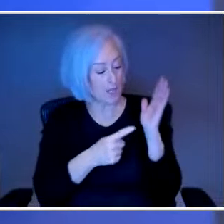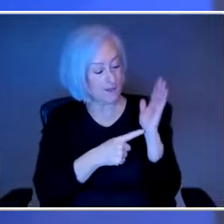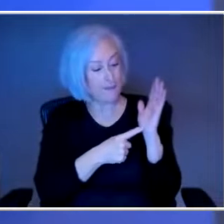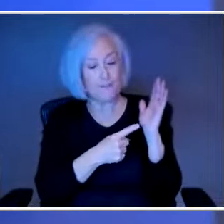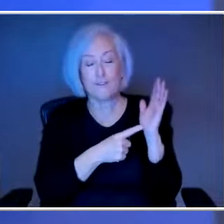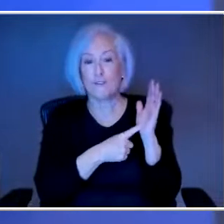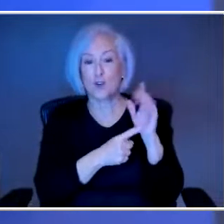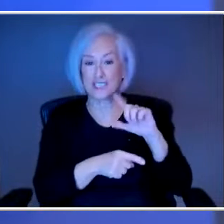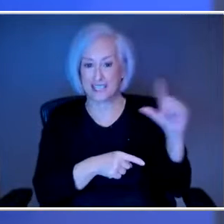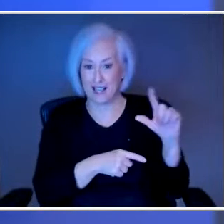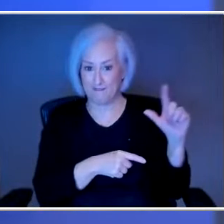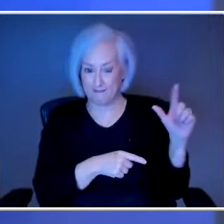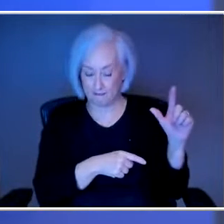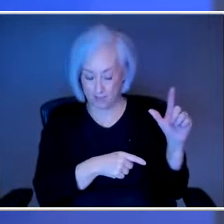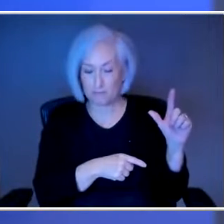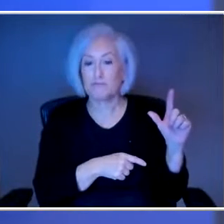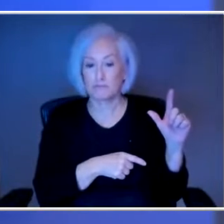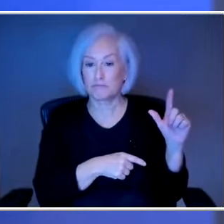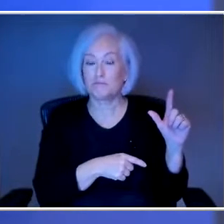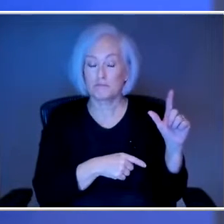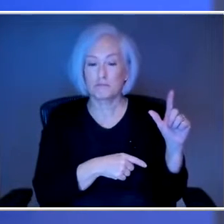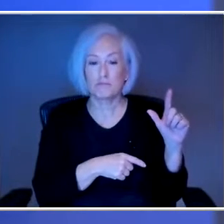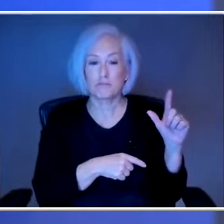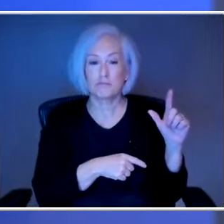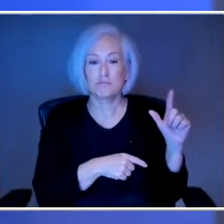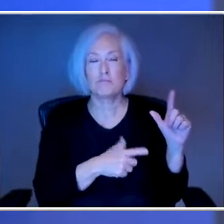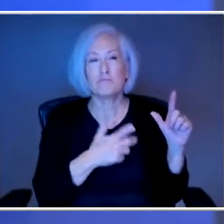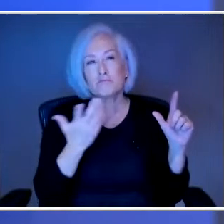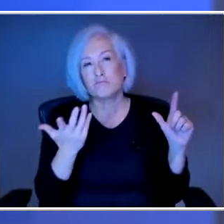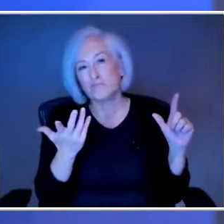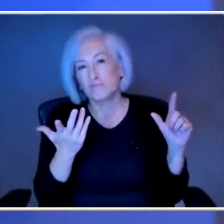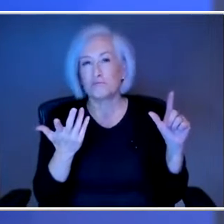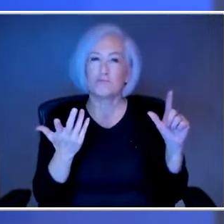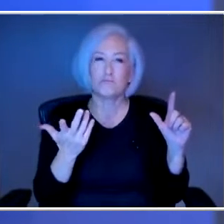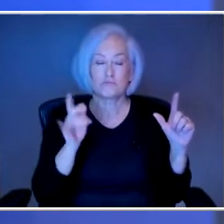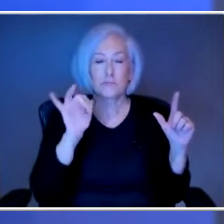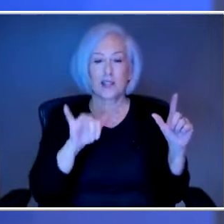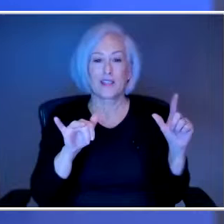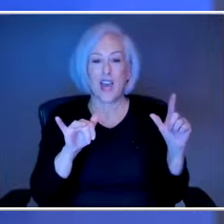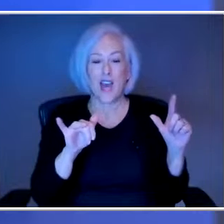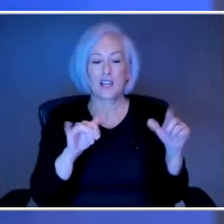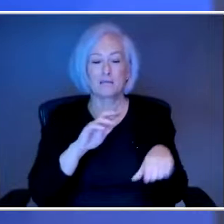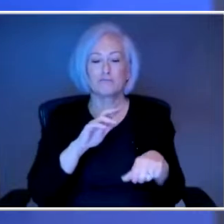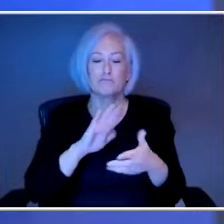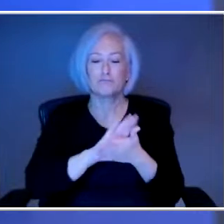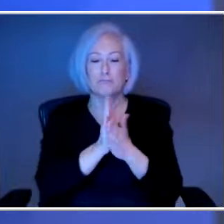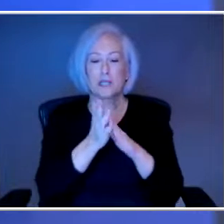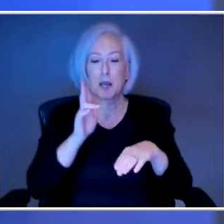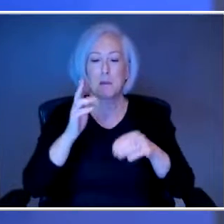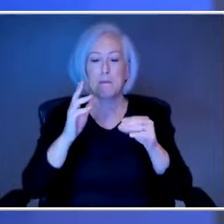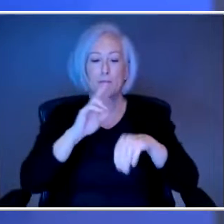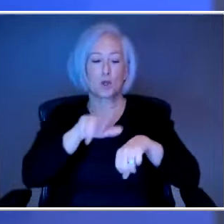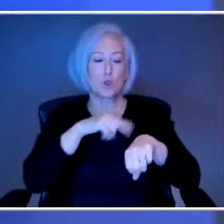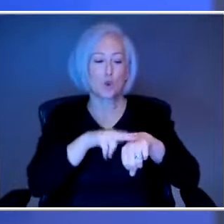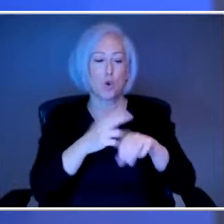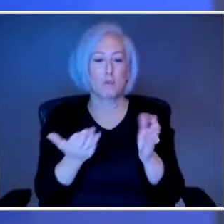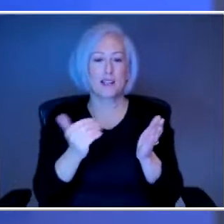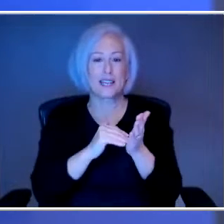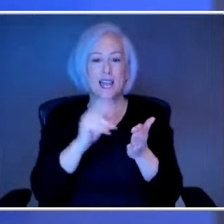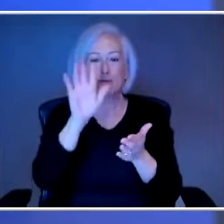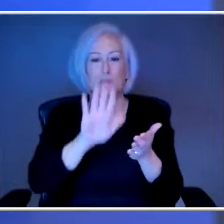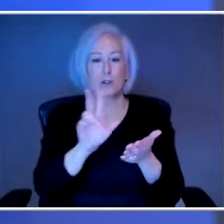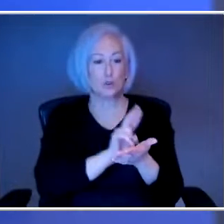wrist, and that was virtually back to normal inside of 2 weeks.